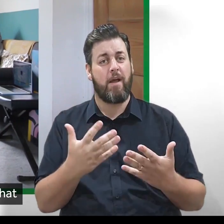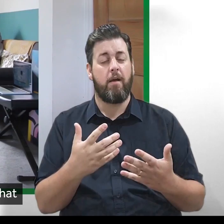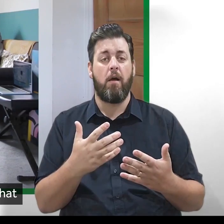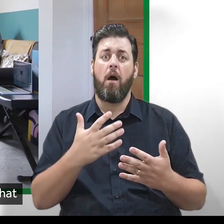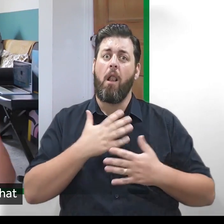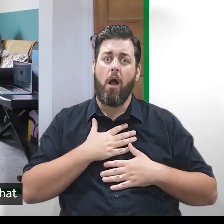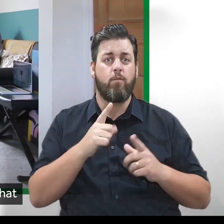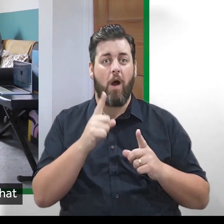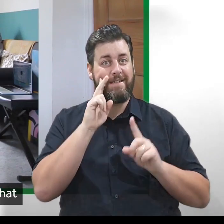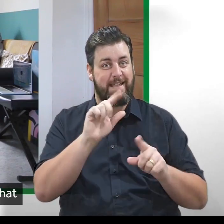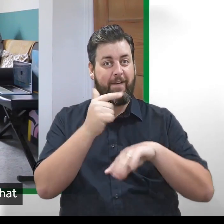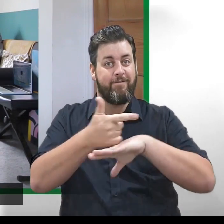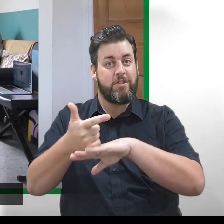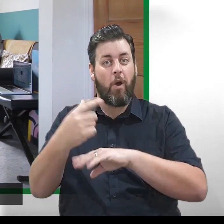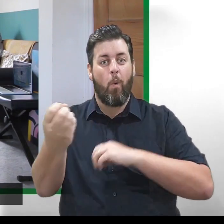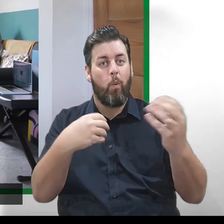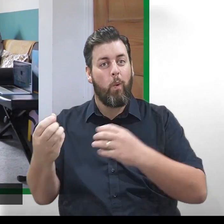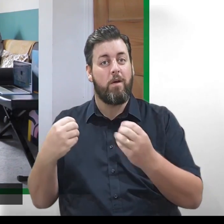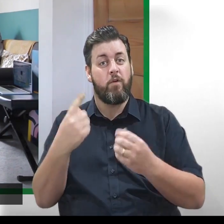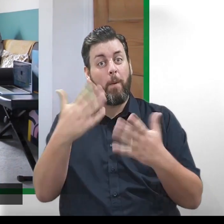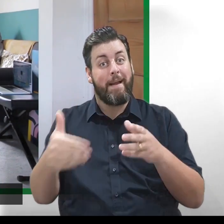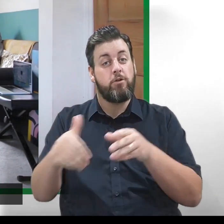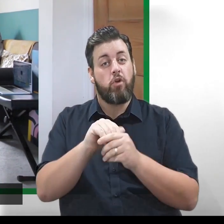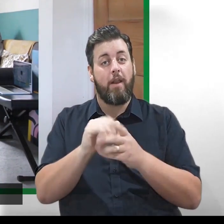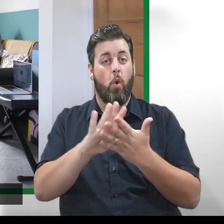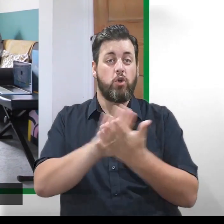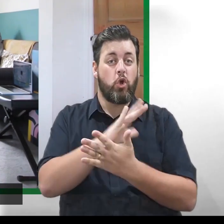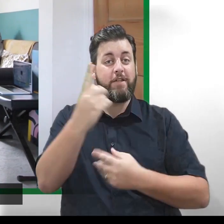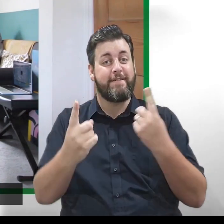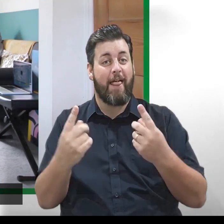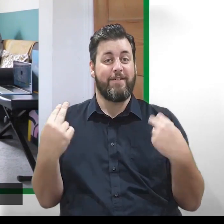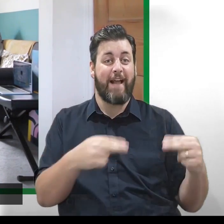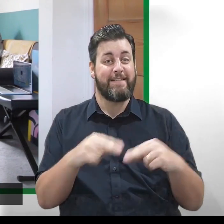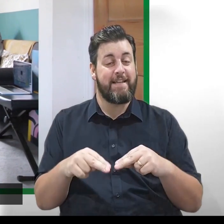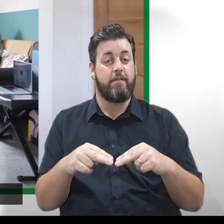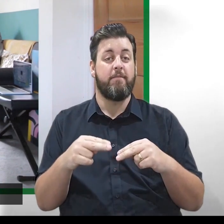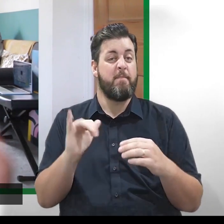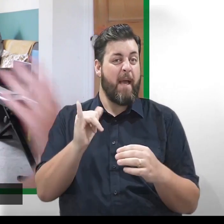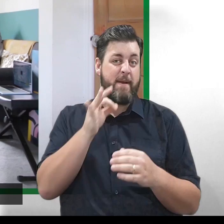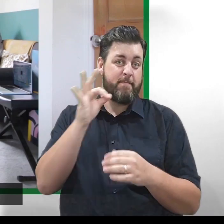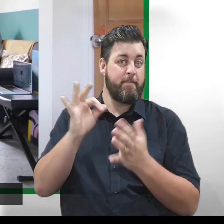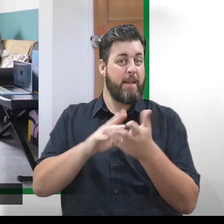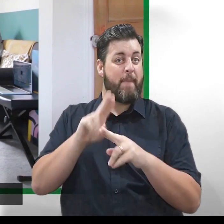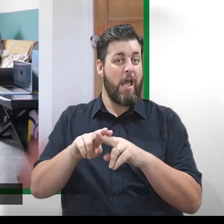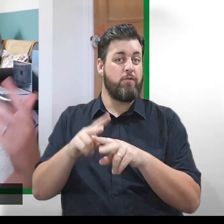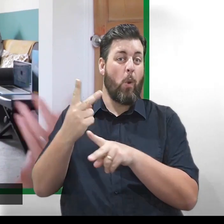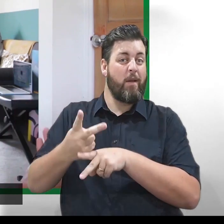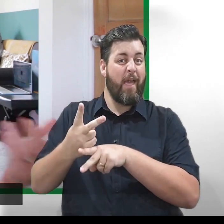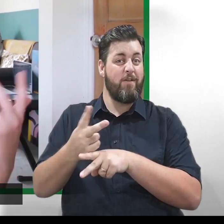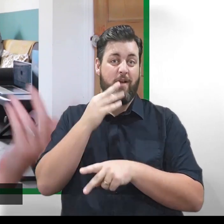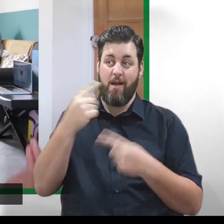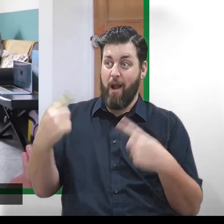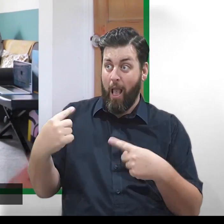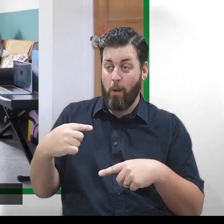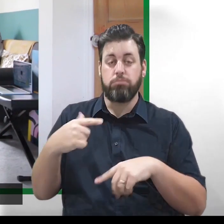today. And I'd really love to see what you got up to and if you joined in, if you enjoyed the dance. So maybe get some permission from your